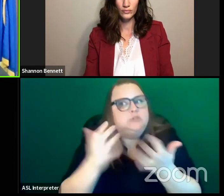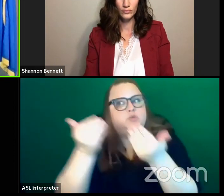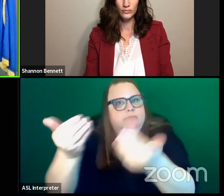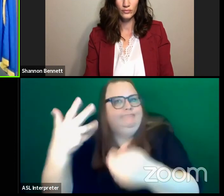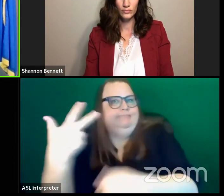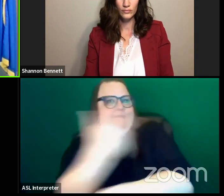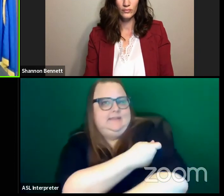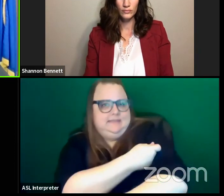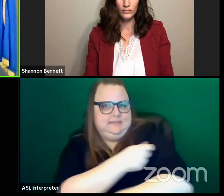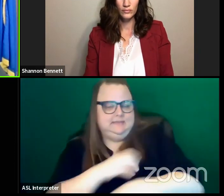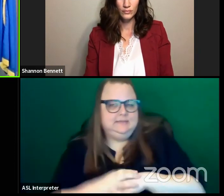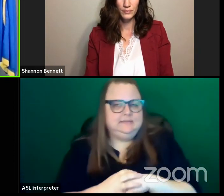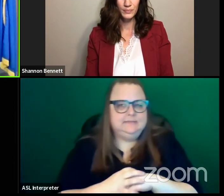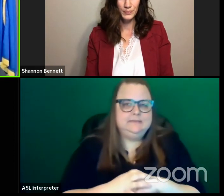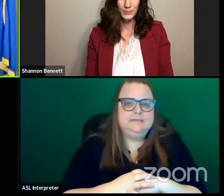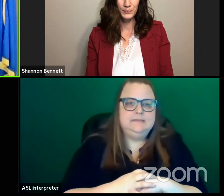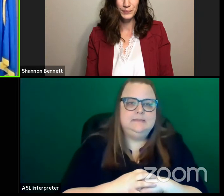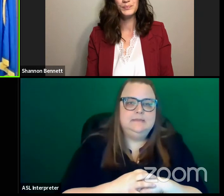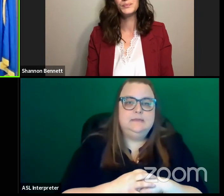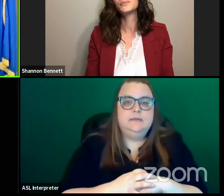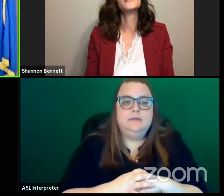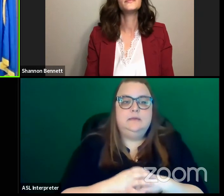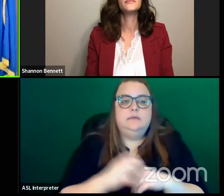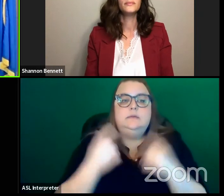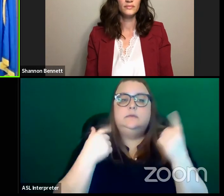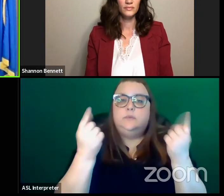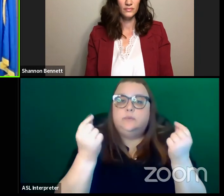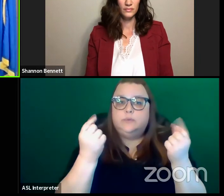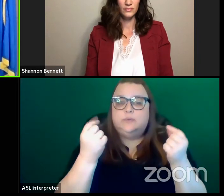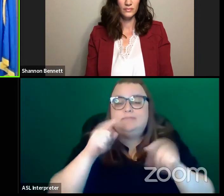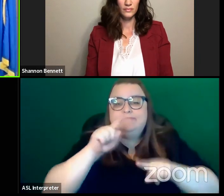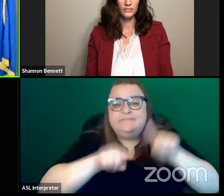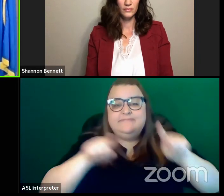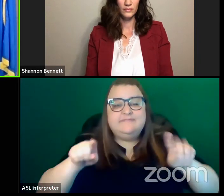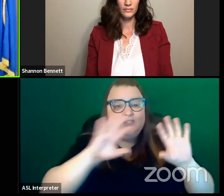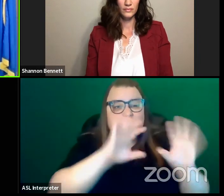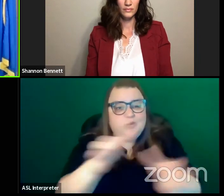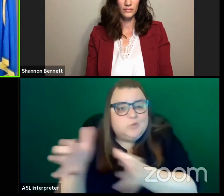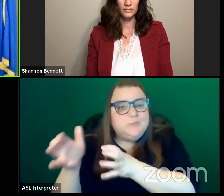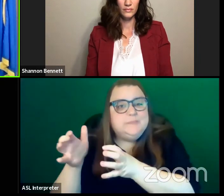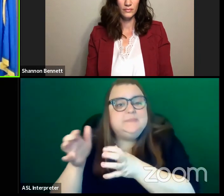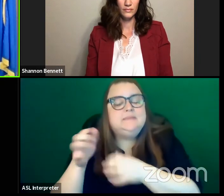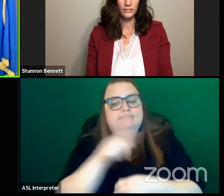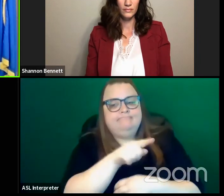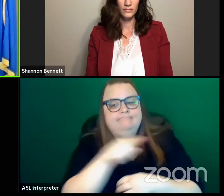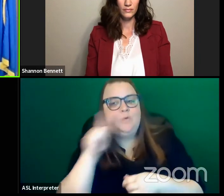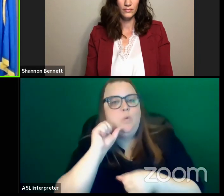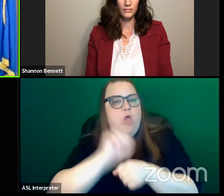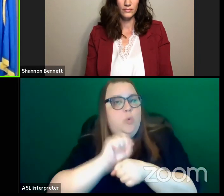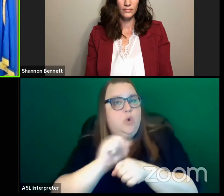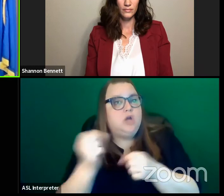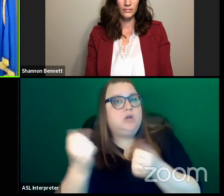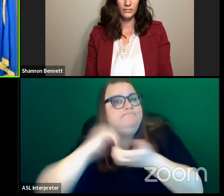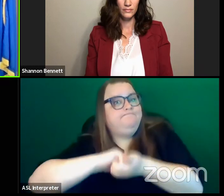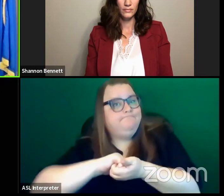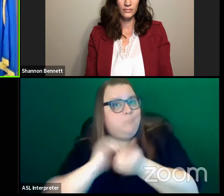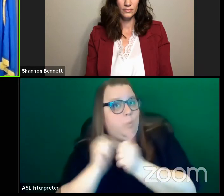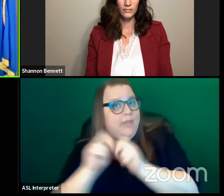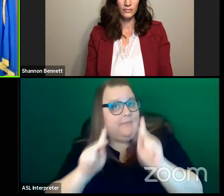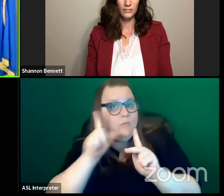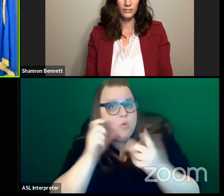vaccine. What we're going to do is the various entities are going to work with the individuals that were vaccinated,